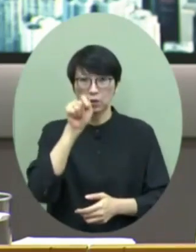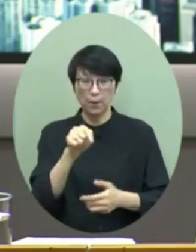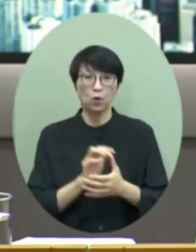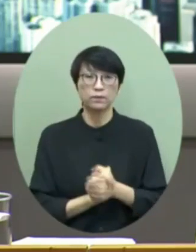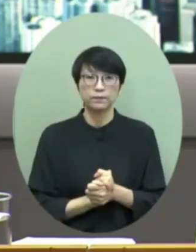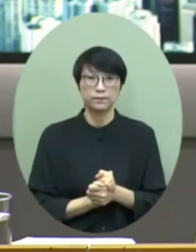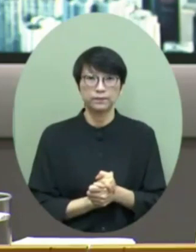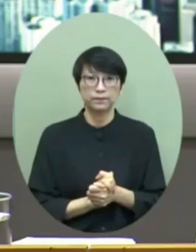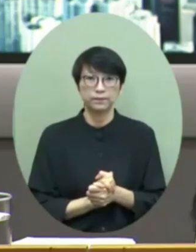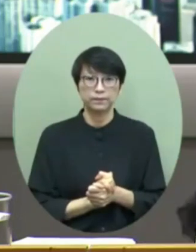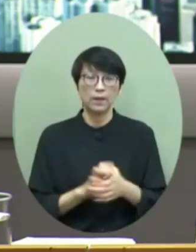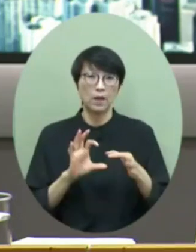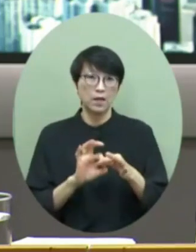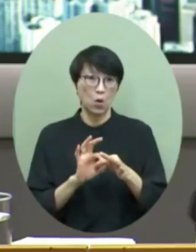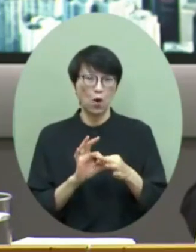And the other question